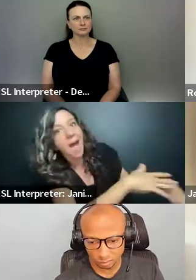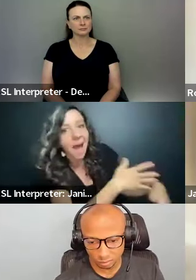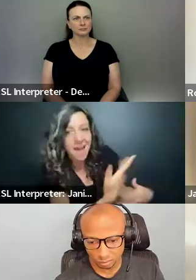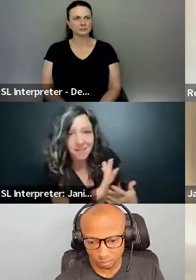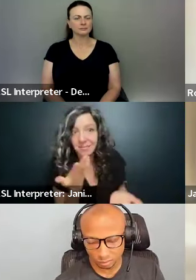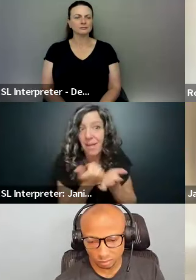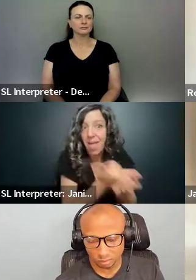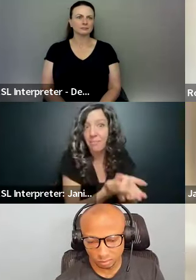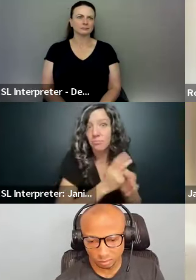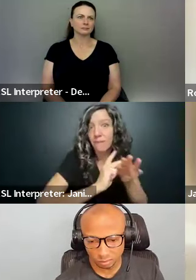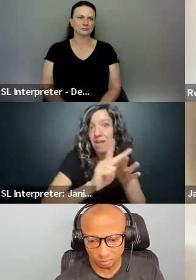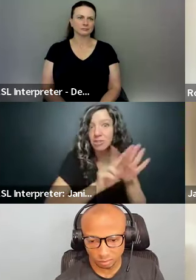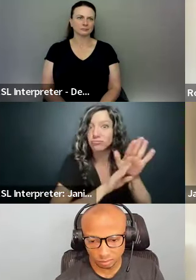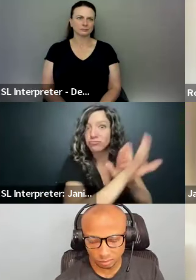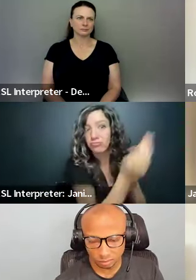again. So